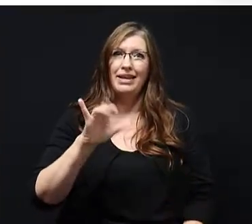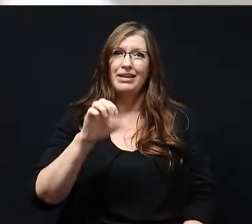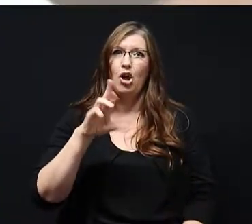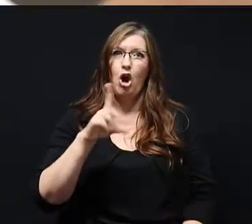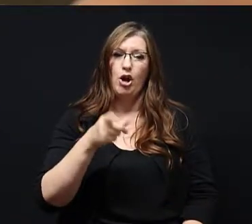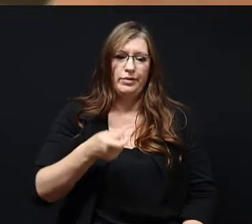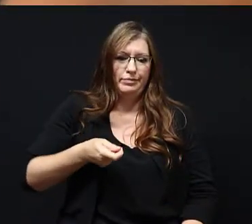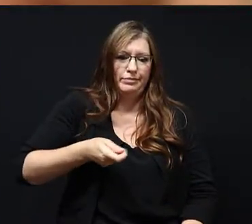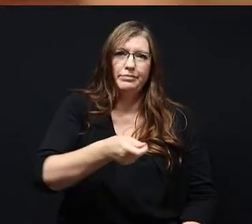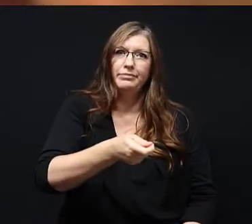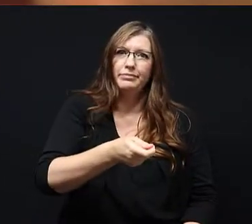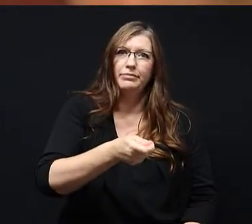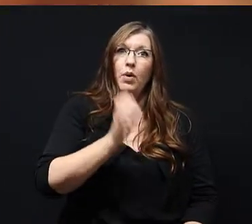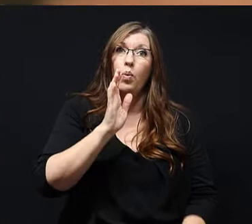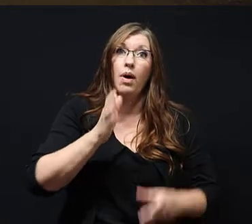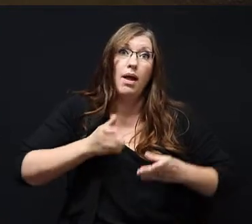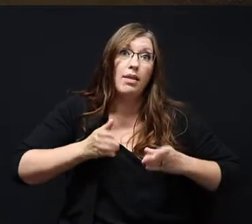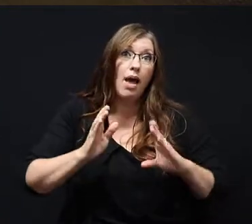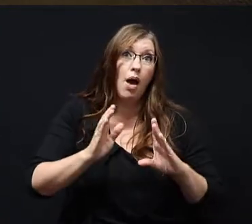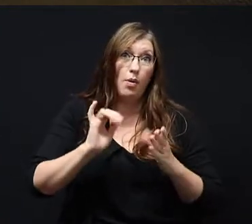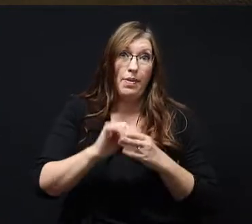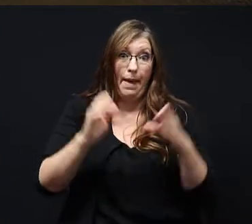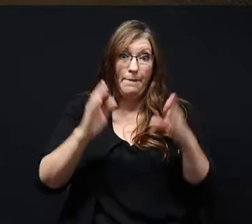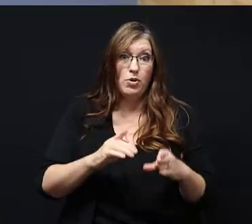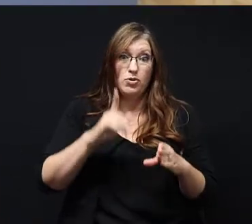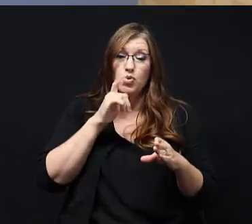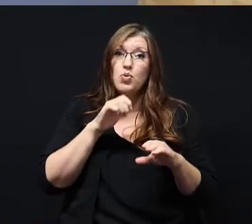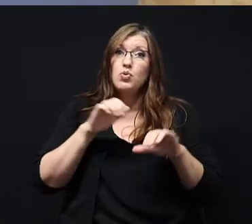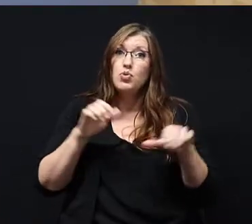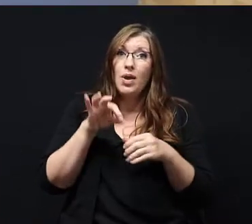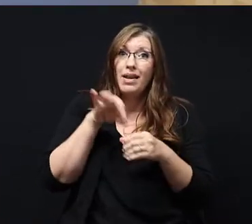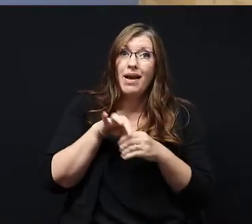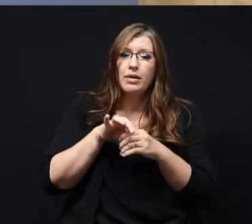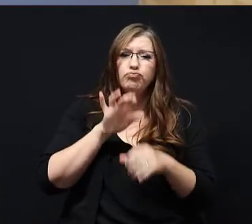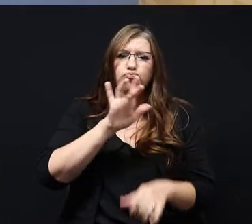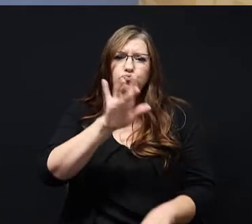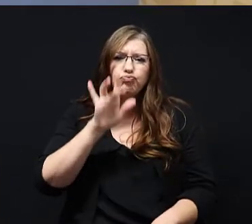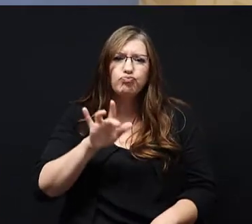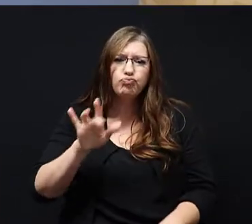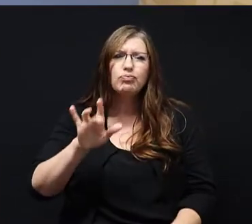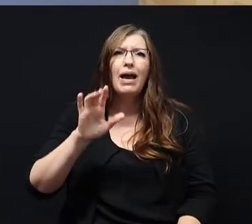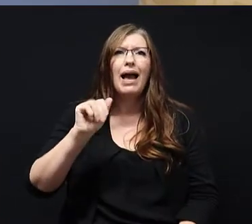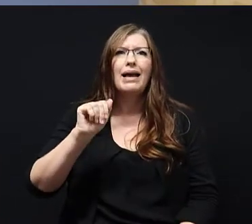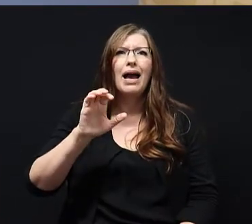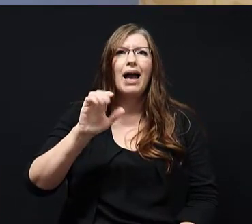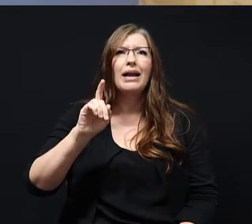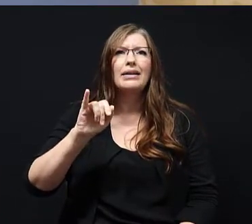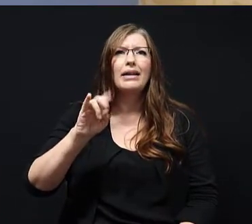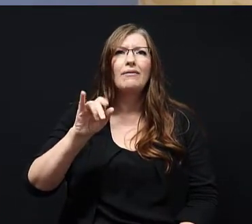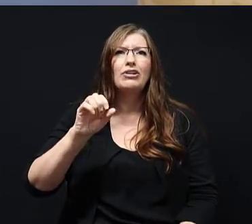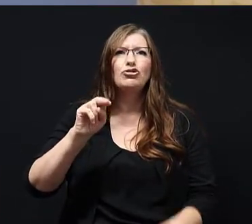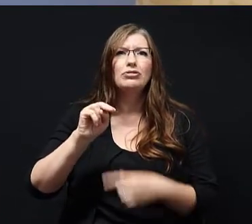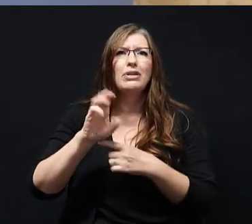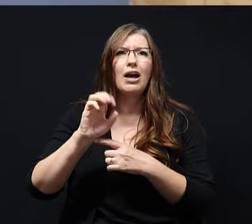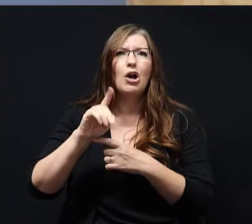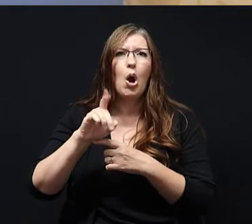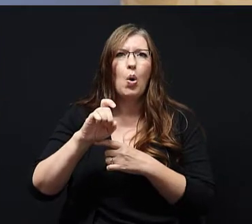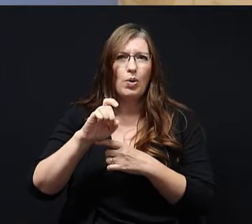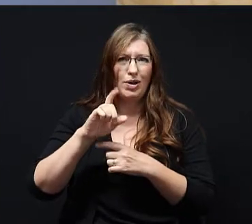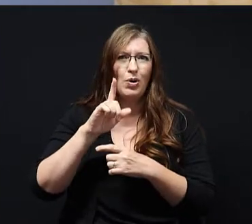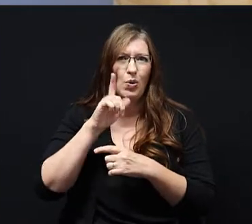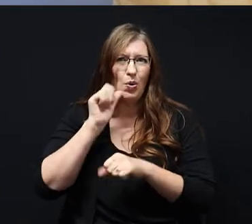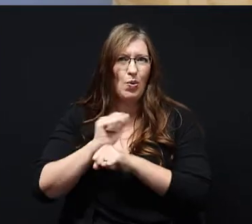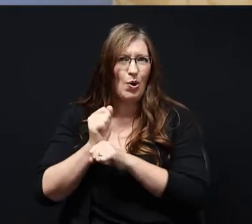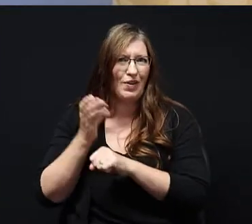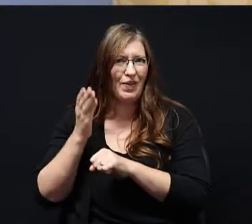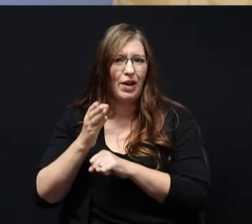here for the voter. This will allow the person administering the election to punch in their activation code, and that will turn the machine